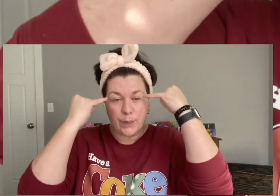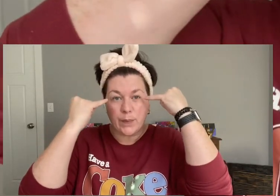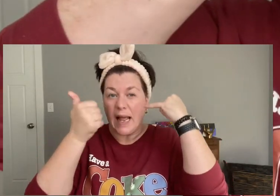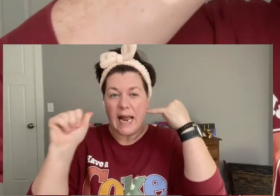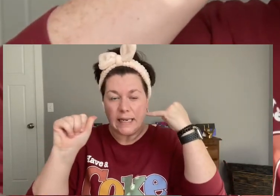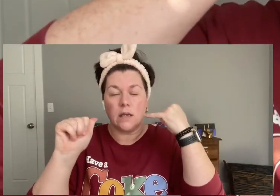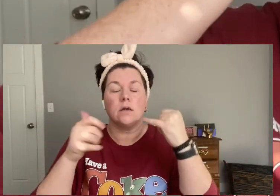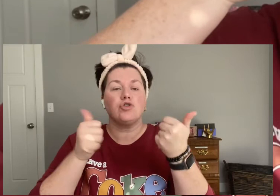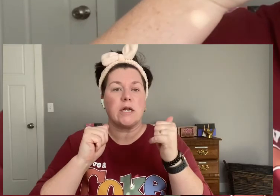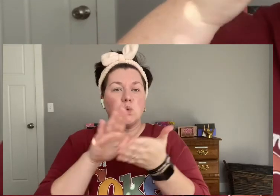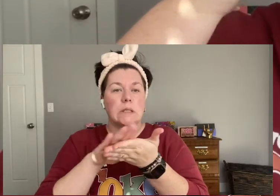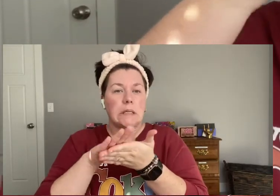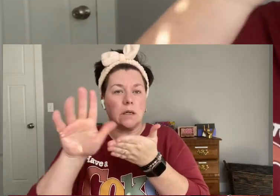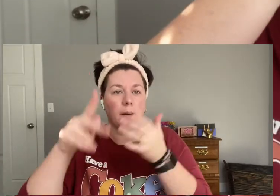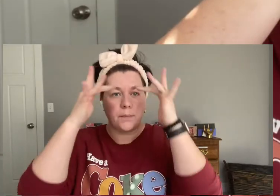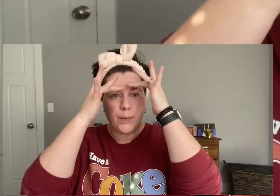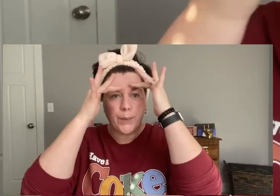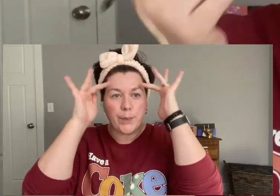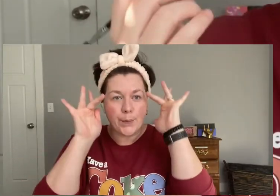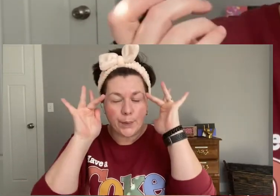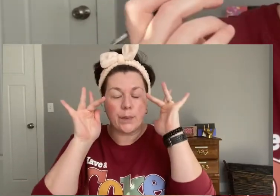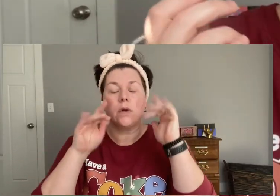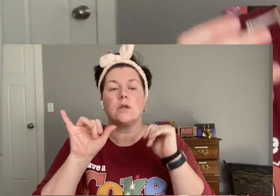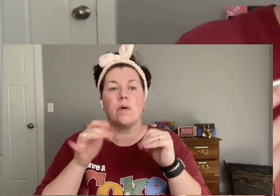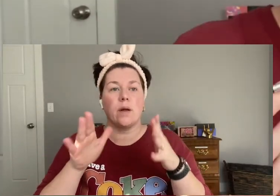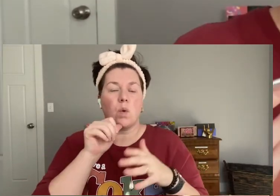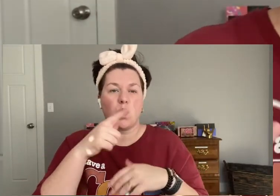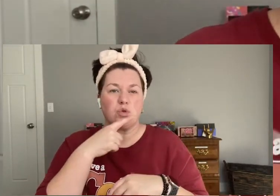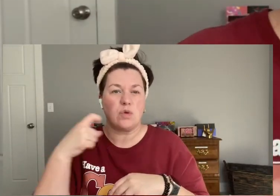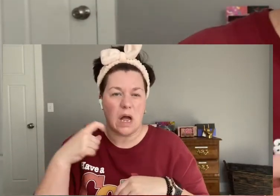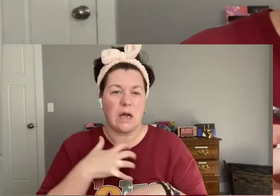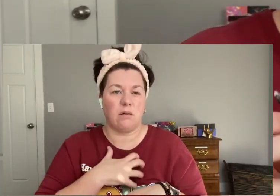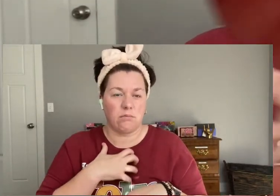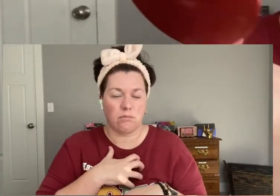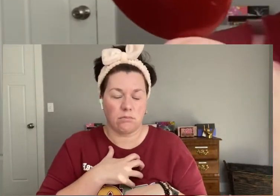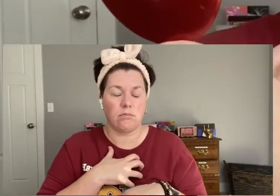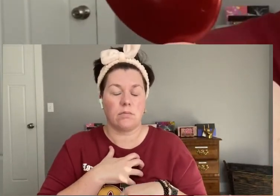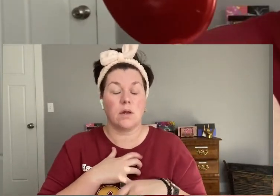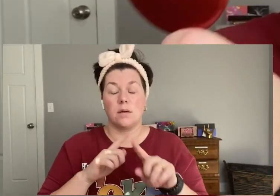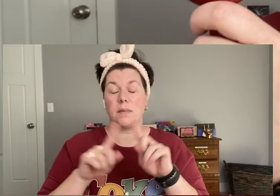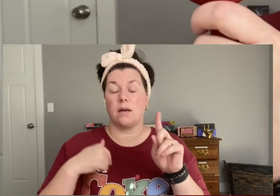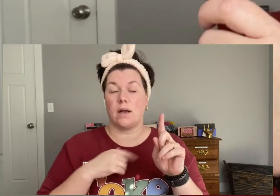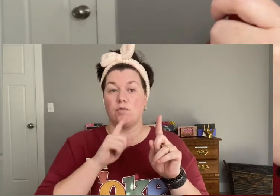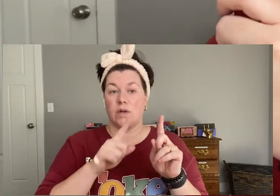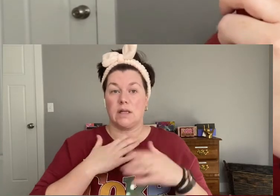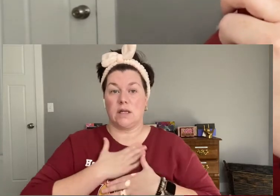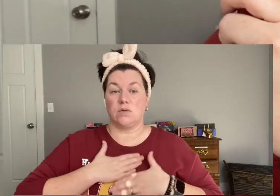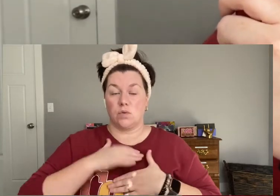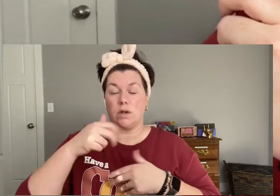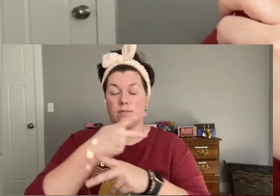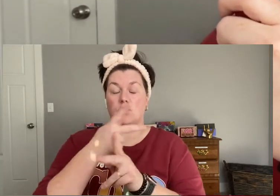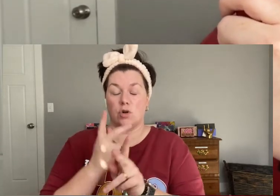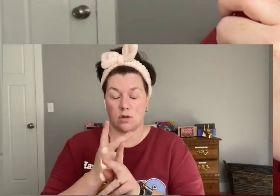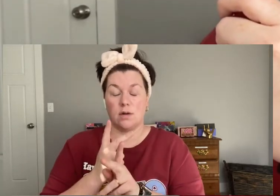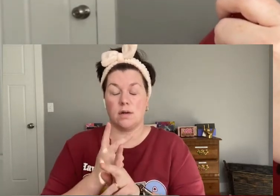onto the outer edge right there, which I just cleaned up, it does dry a little bit white.